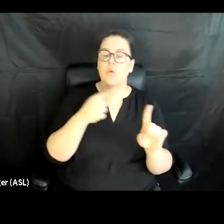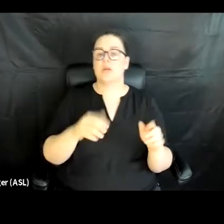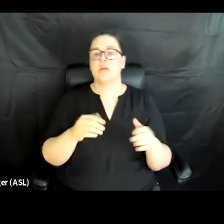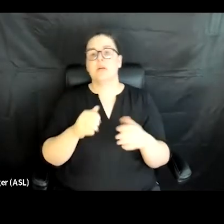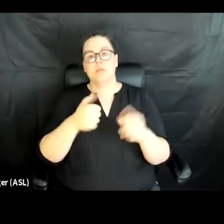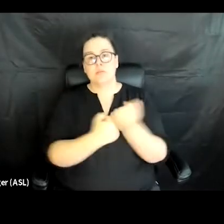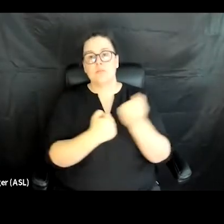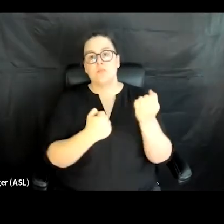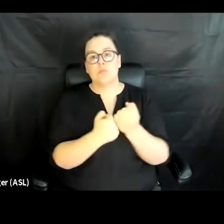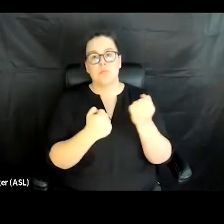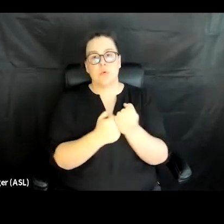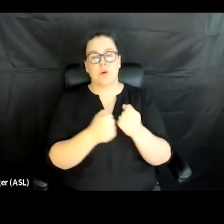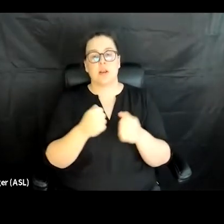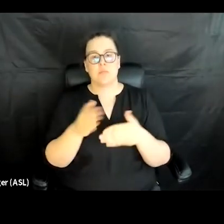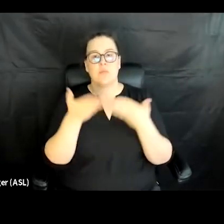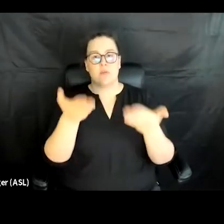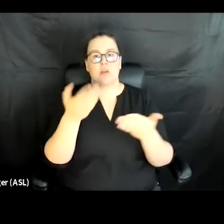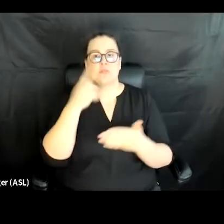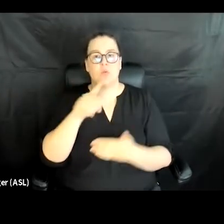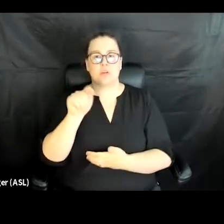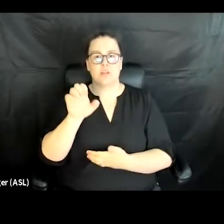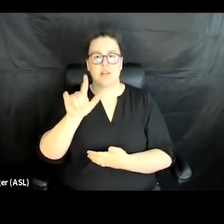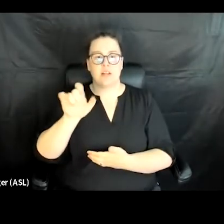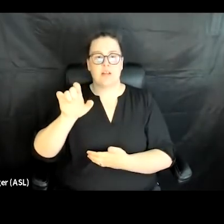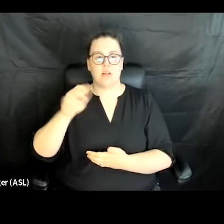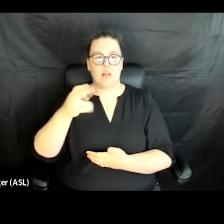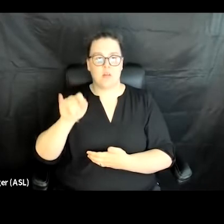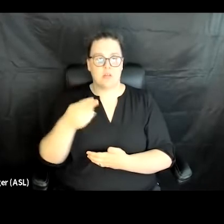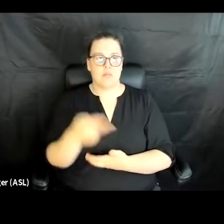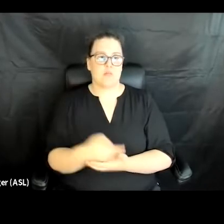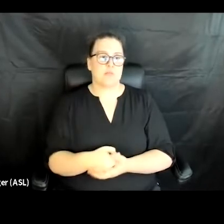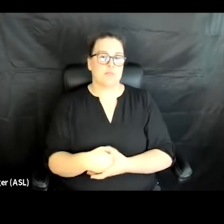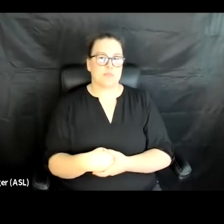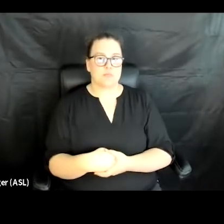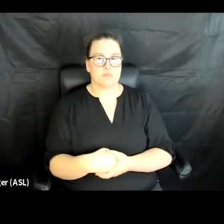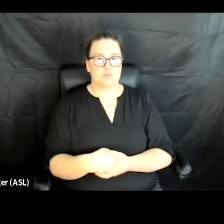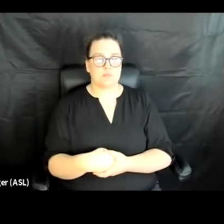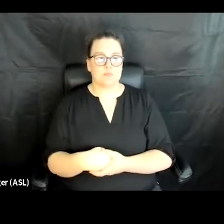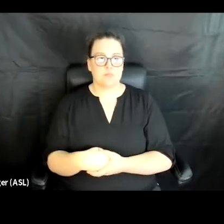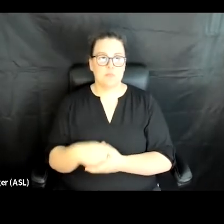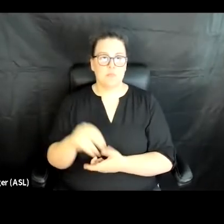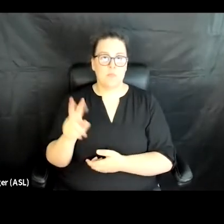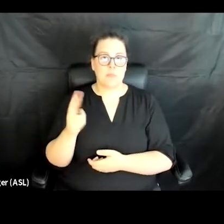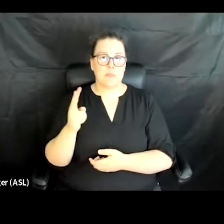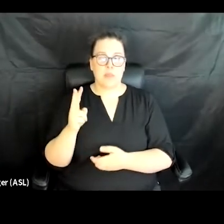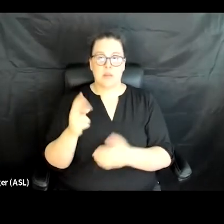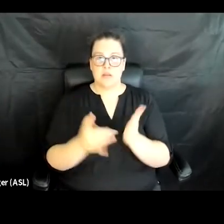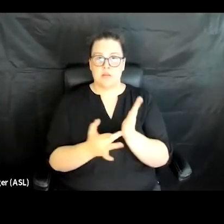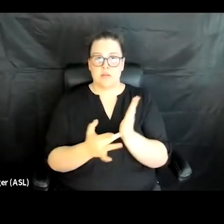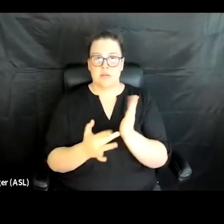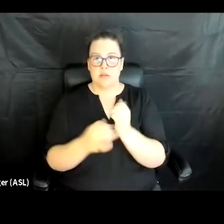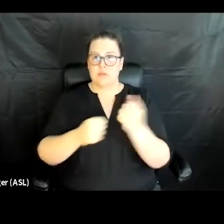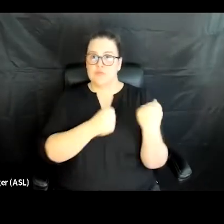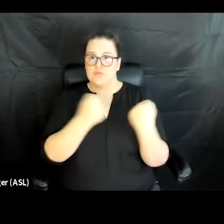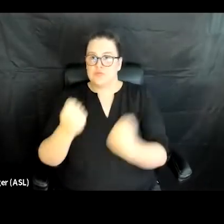providing telemental health services effectively. Next slide. Second main strategy is around strengthening supports for